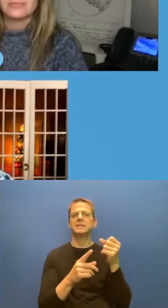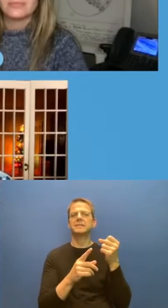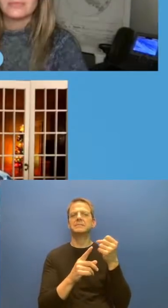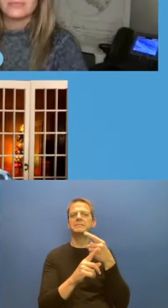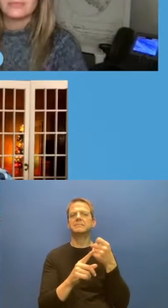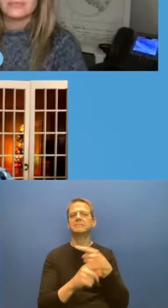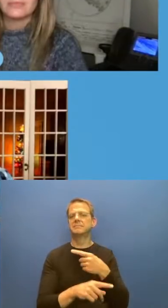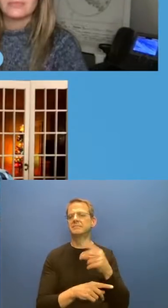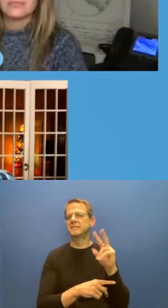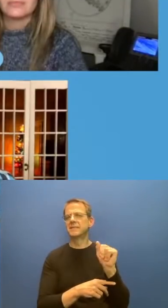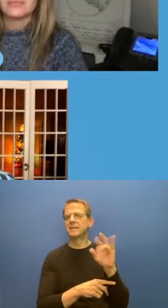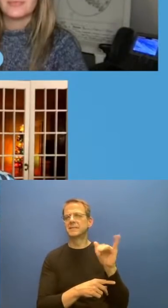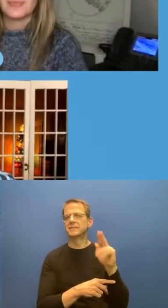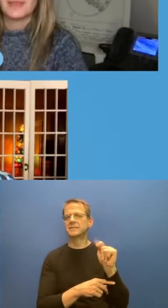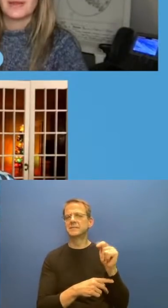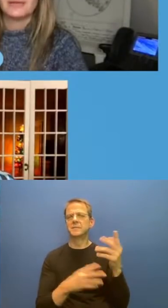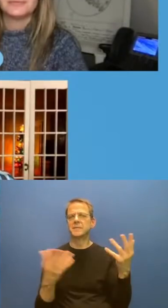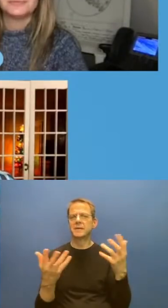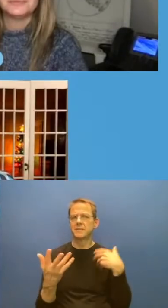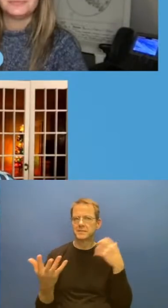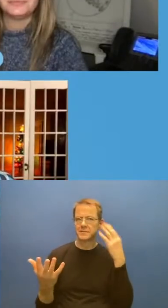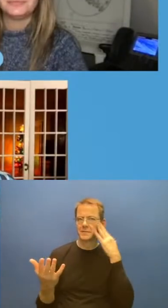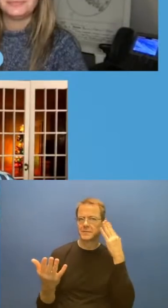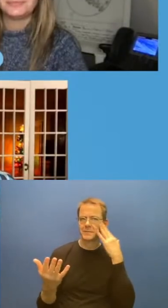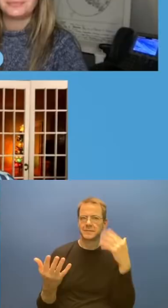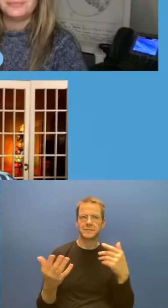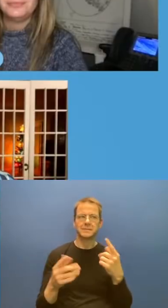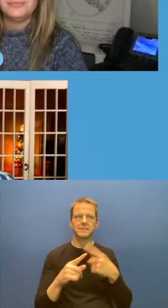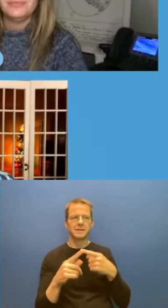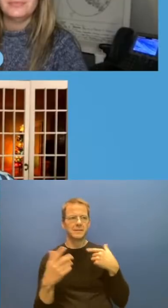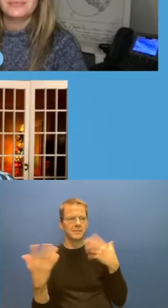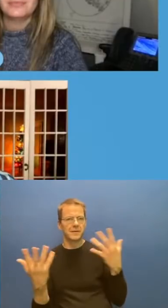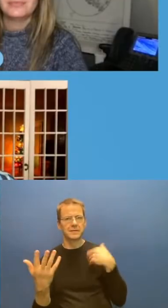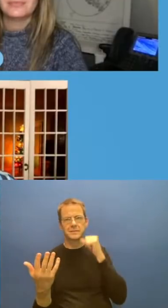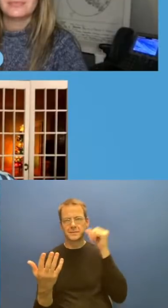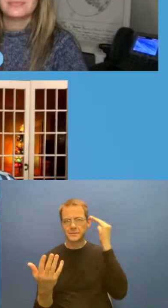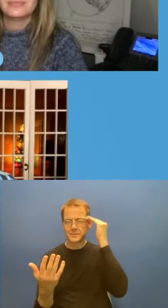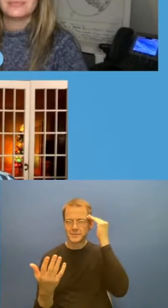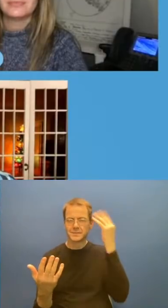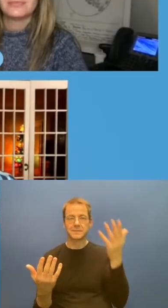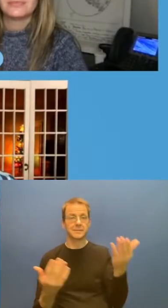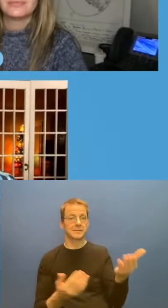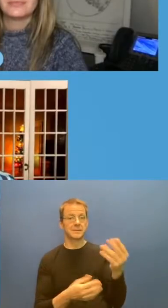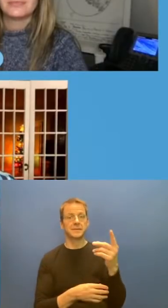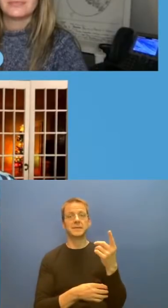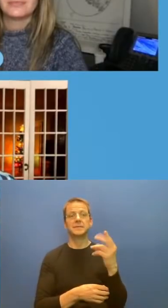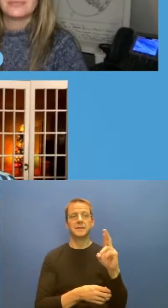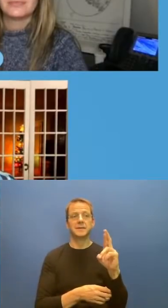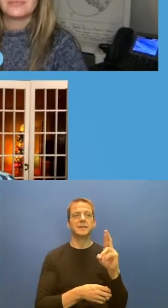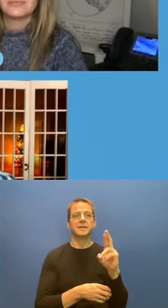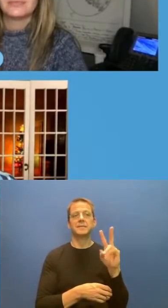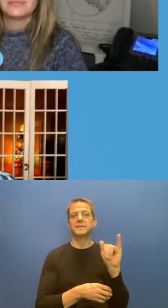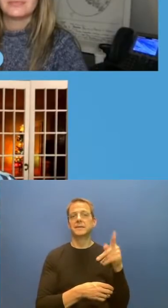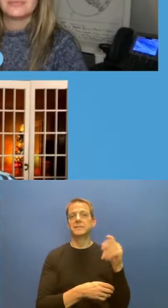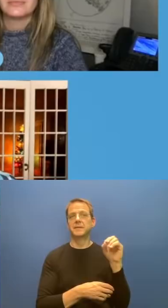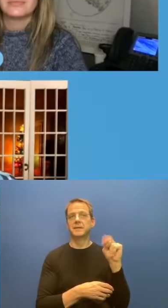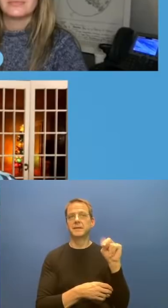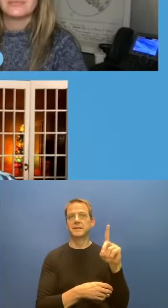the beginning around what is happening in sub-Saharan Africa, what we do know, what we